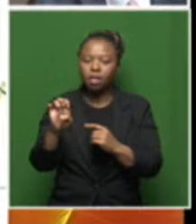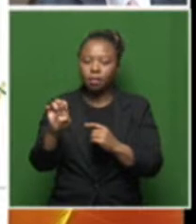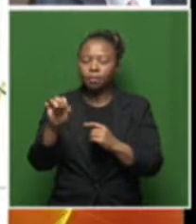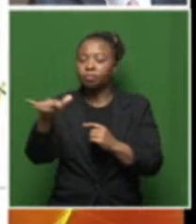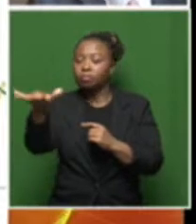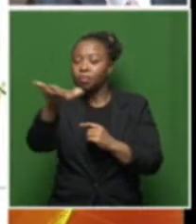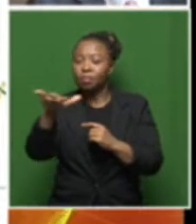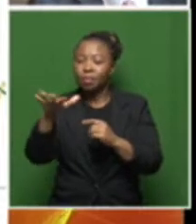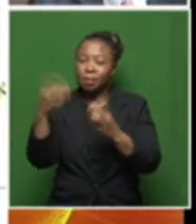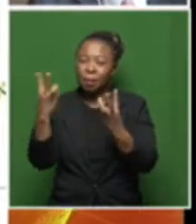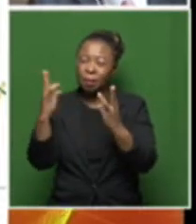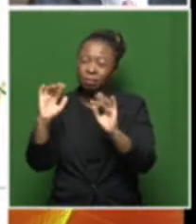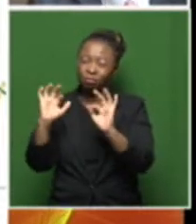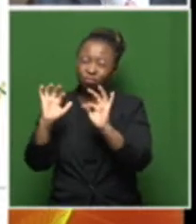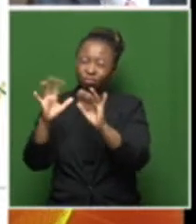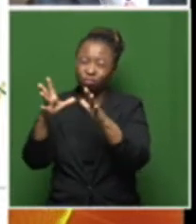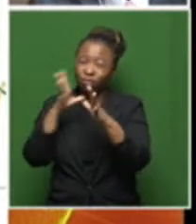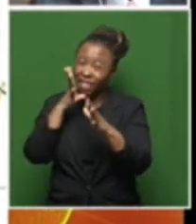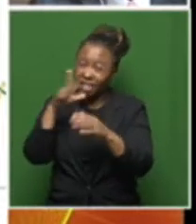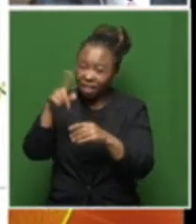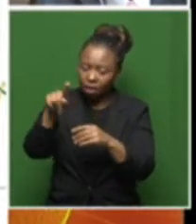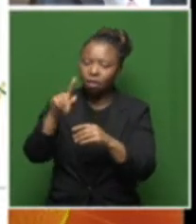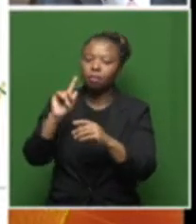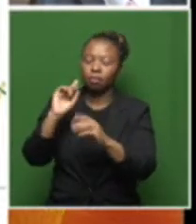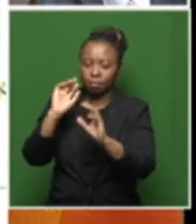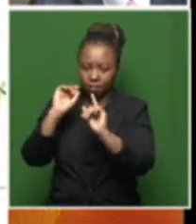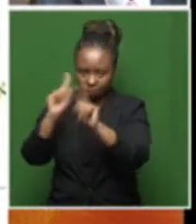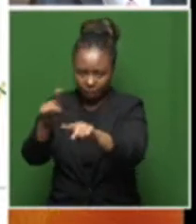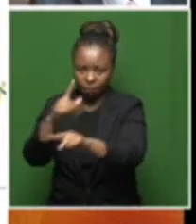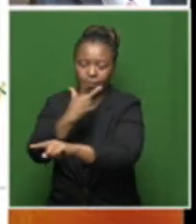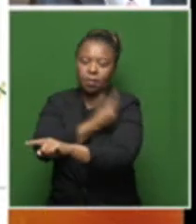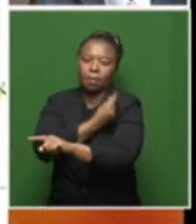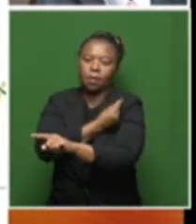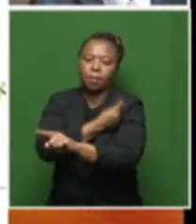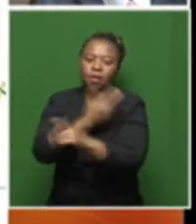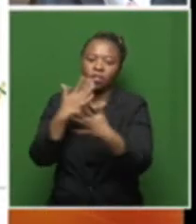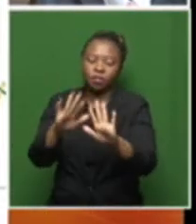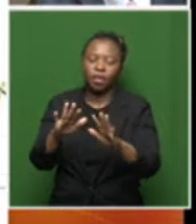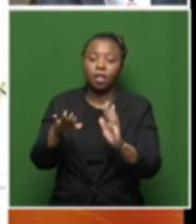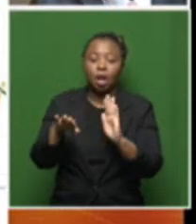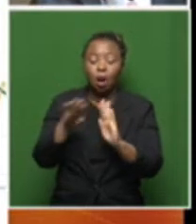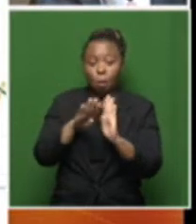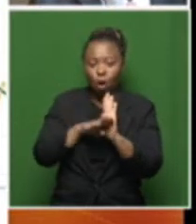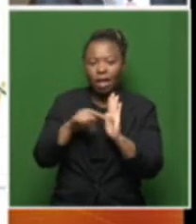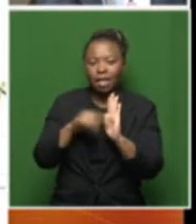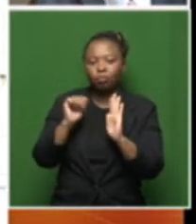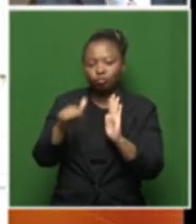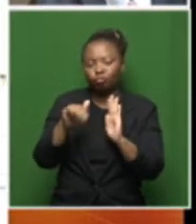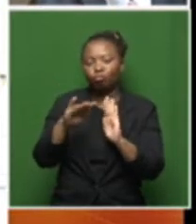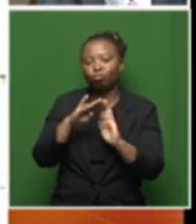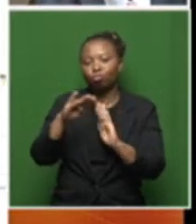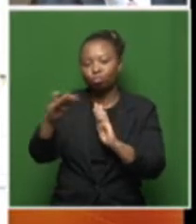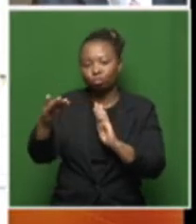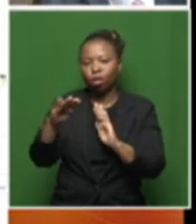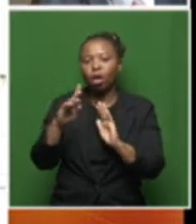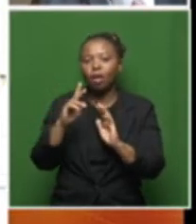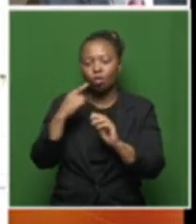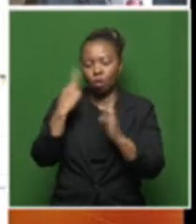density population and do a lot of vaccinations. This program it's stable, but it is, and it will now pick up as